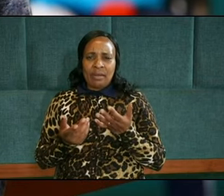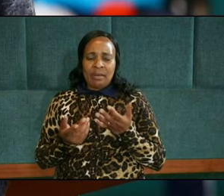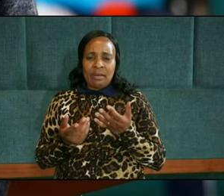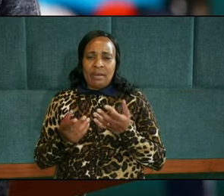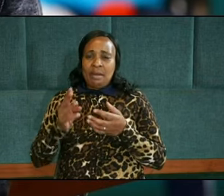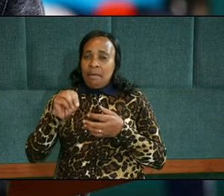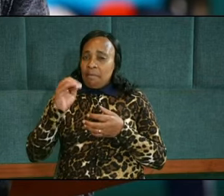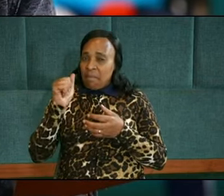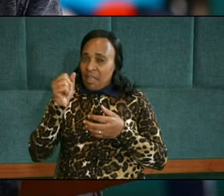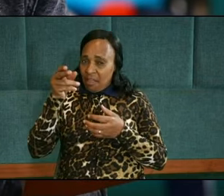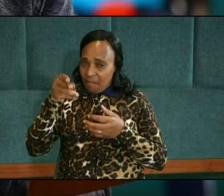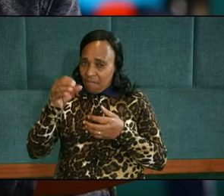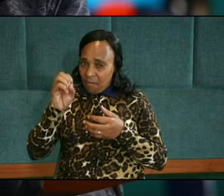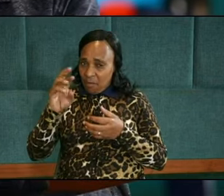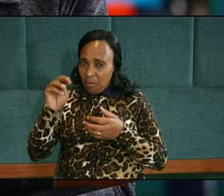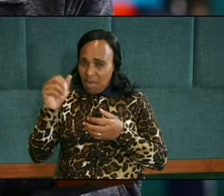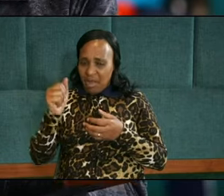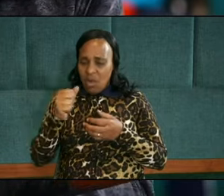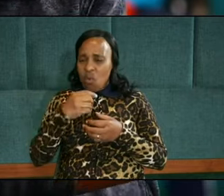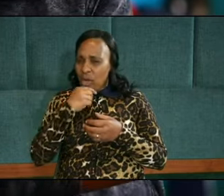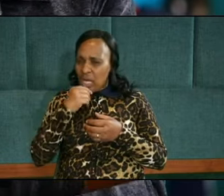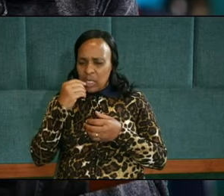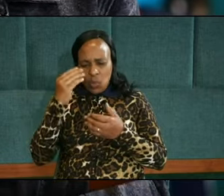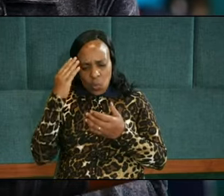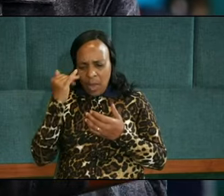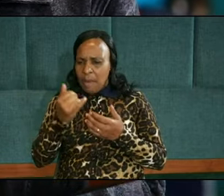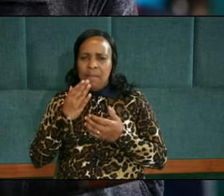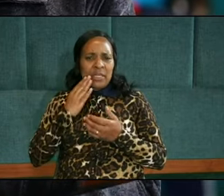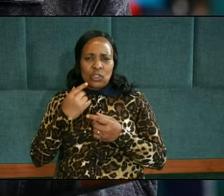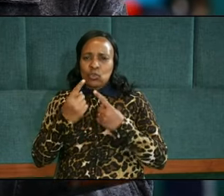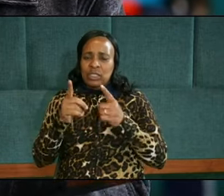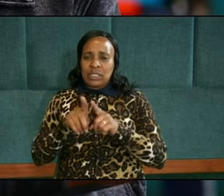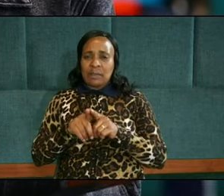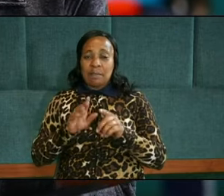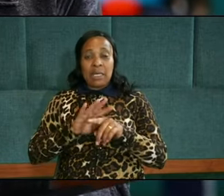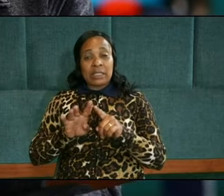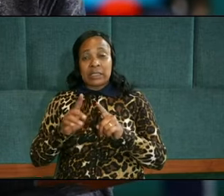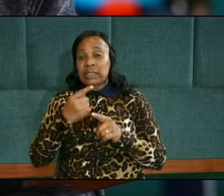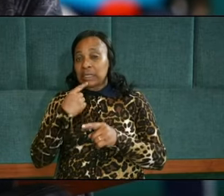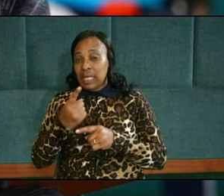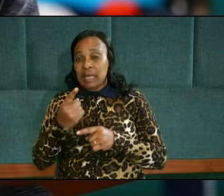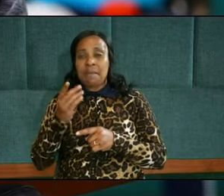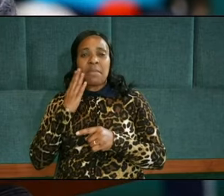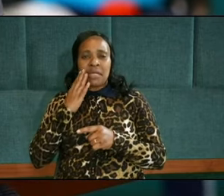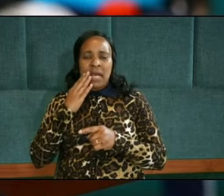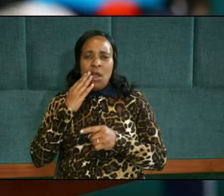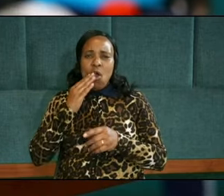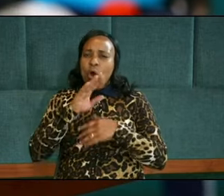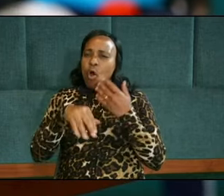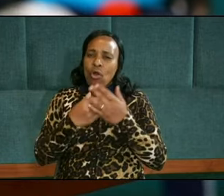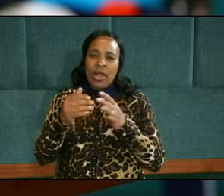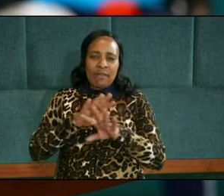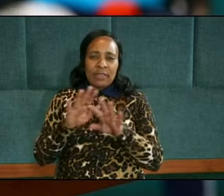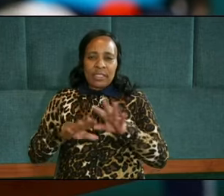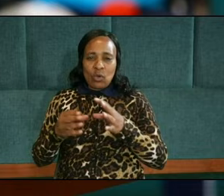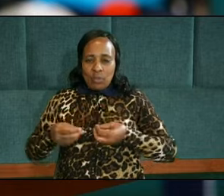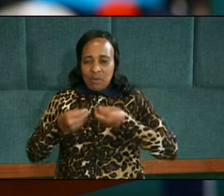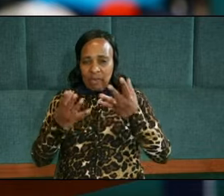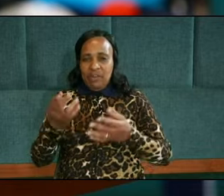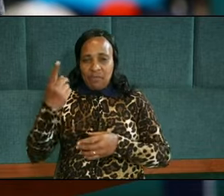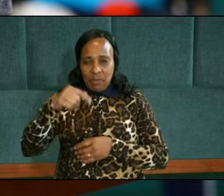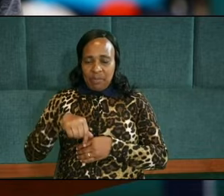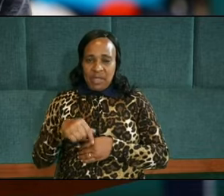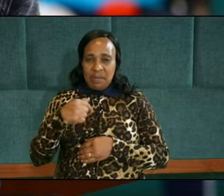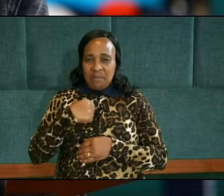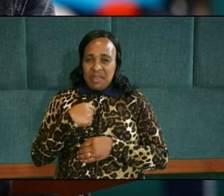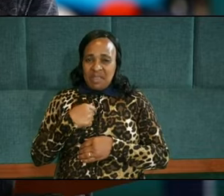Mefuma also wondered what mother meant. She said, "The mother, despite everything you have provided for me, I